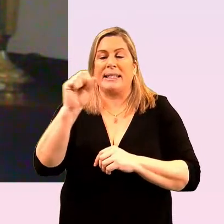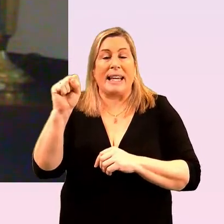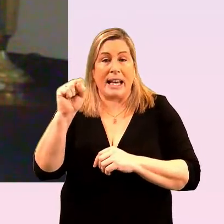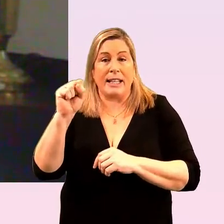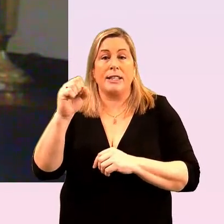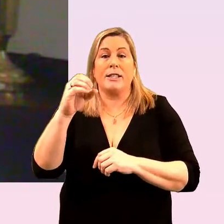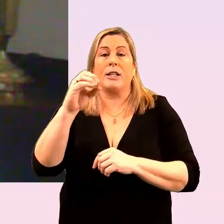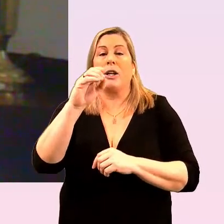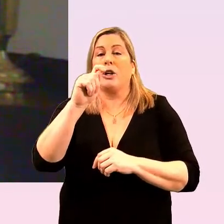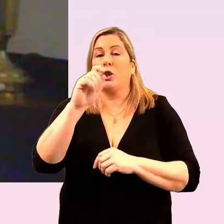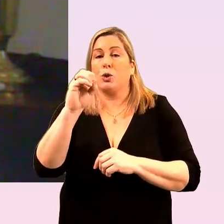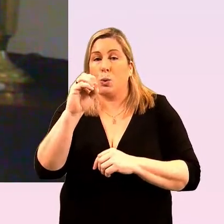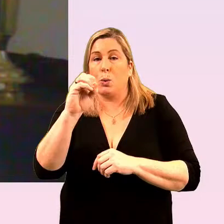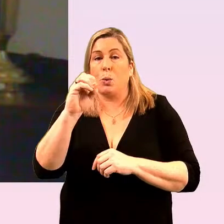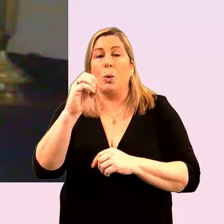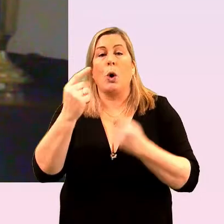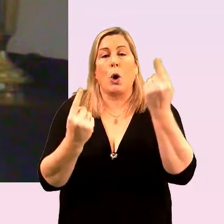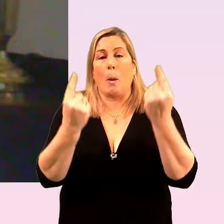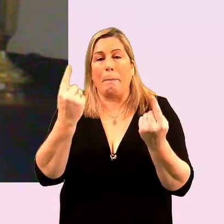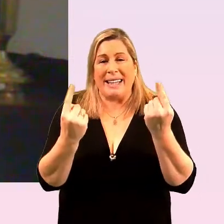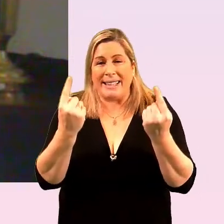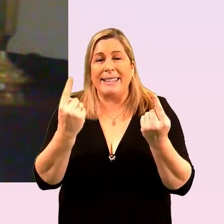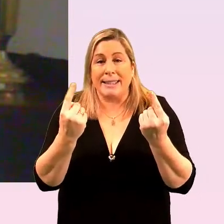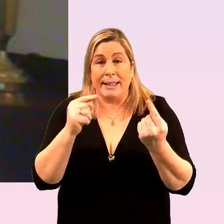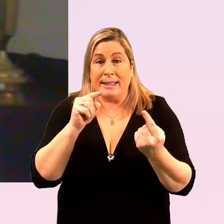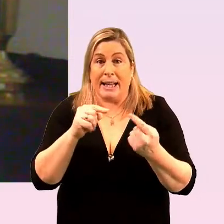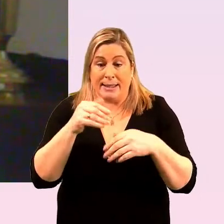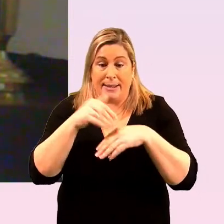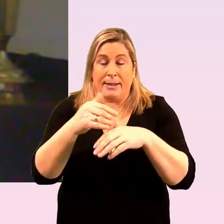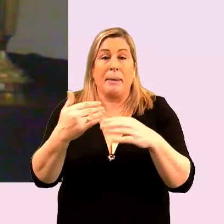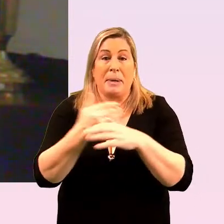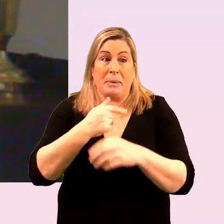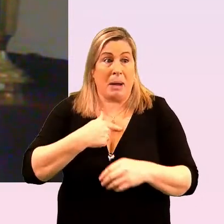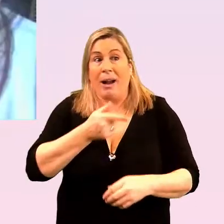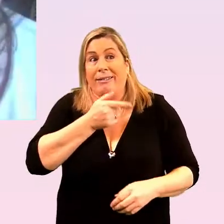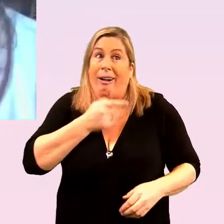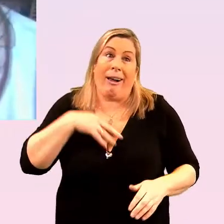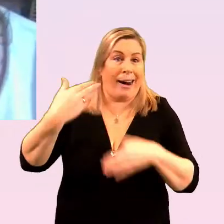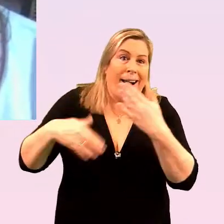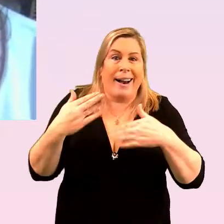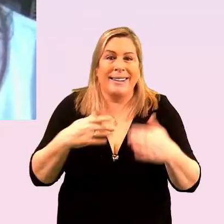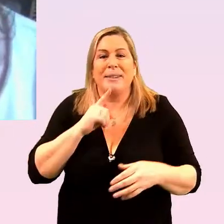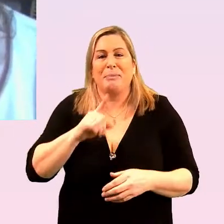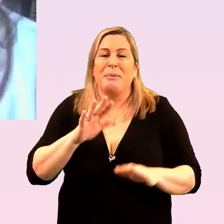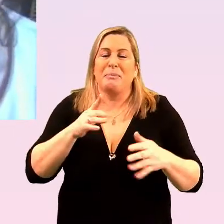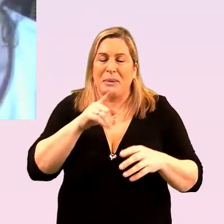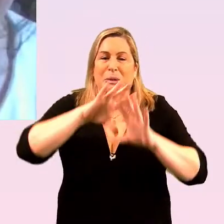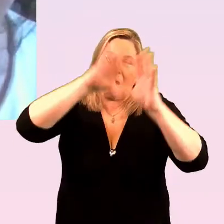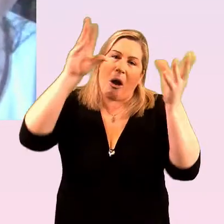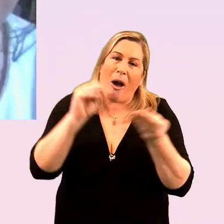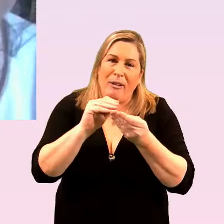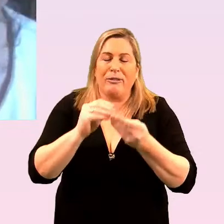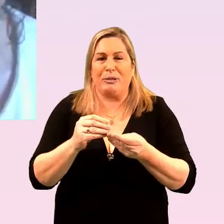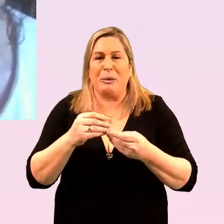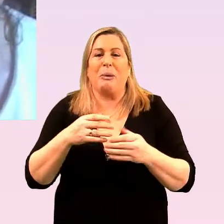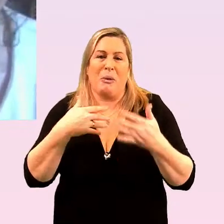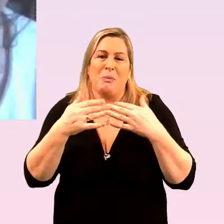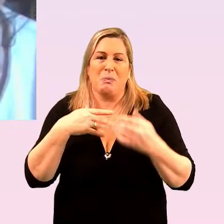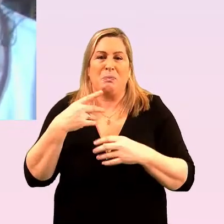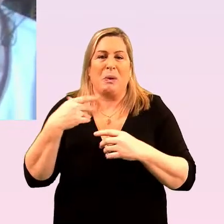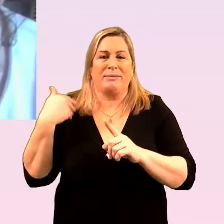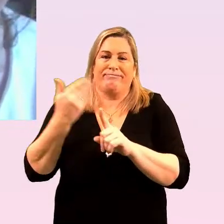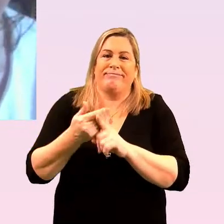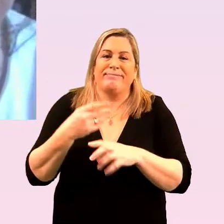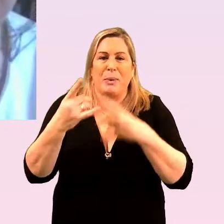people who have been affected by the pandemic. So I could keep talking there now, but that maybe gives you a general sense of kind